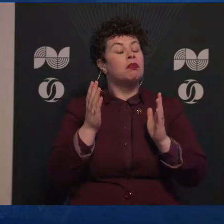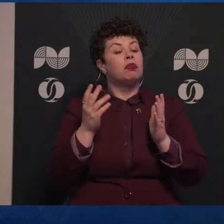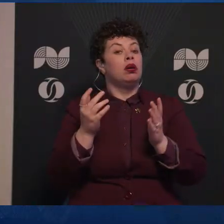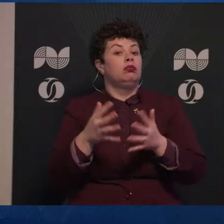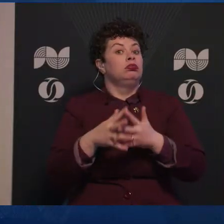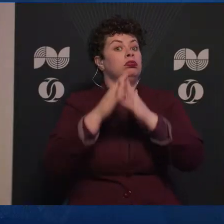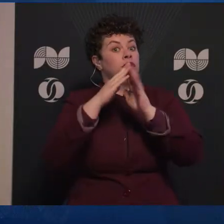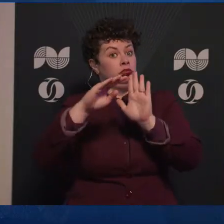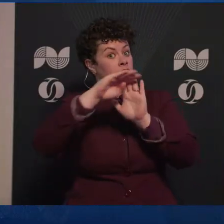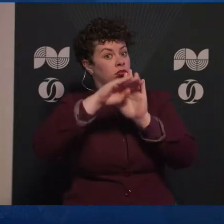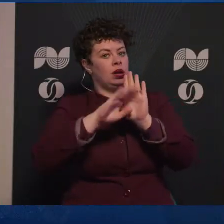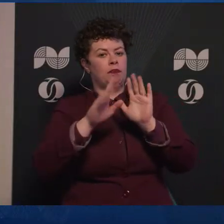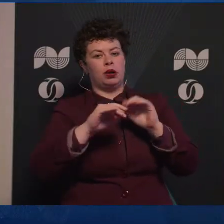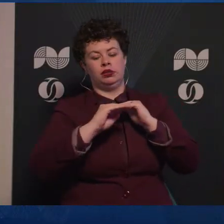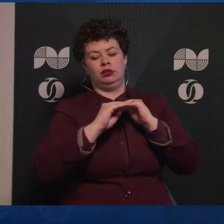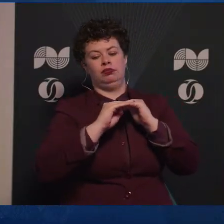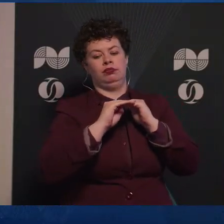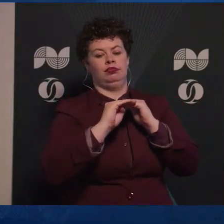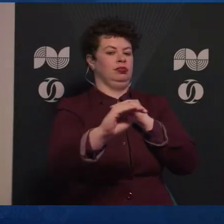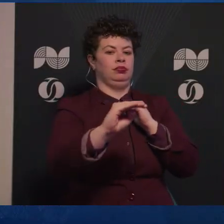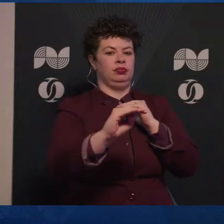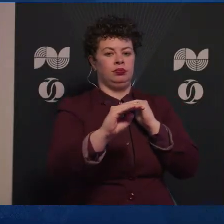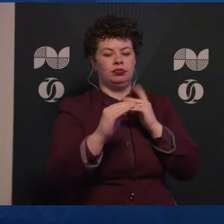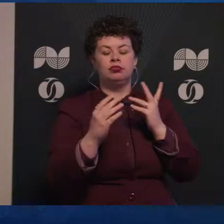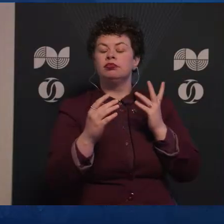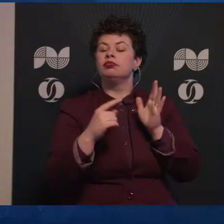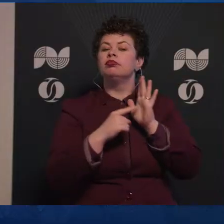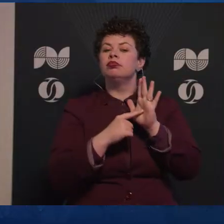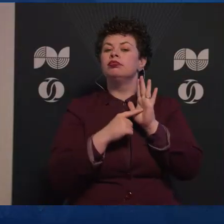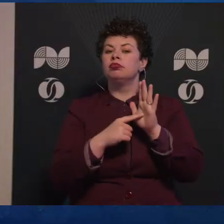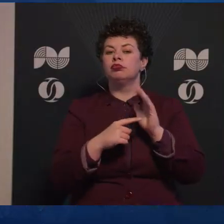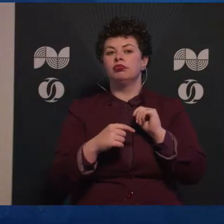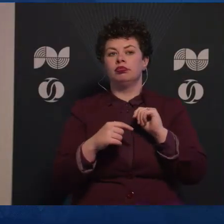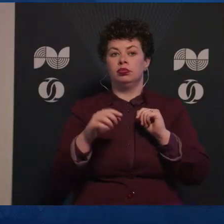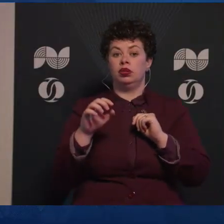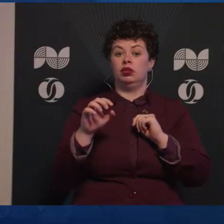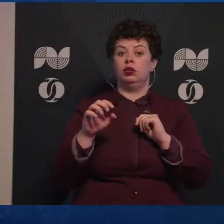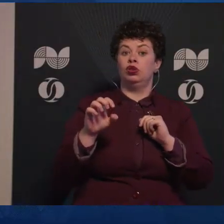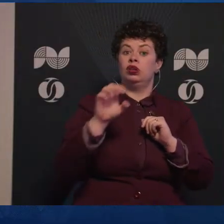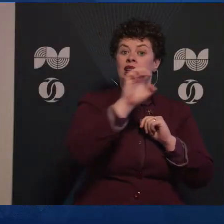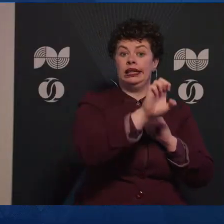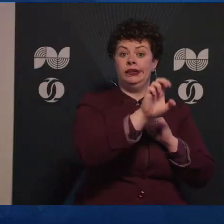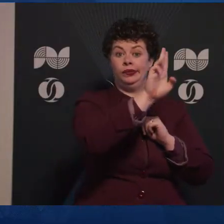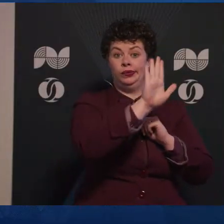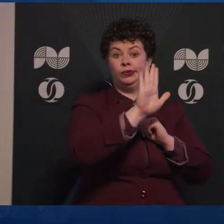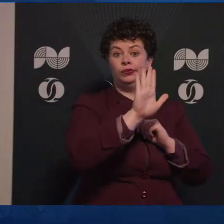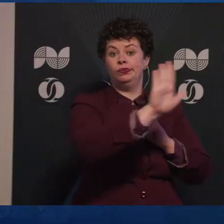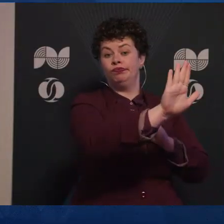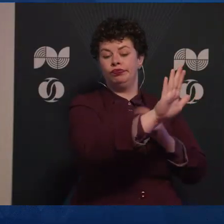of view, for example, the industrial policy the European Community put in place,